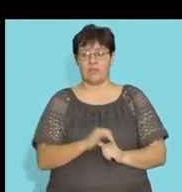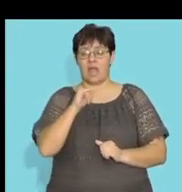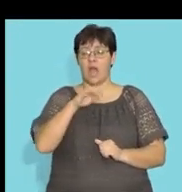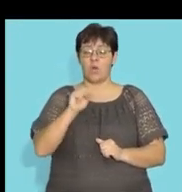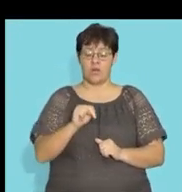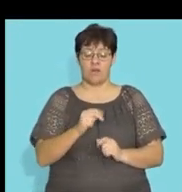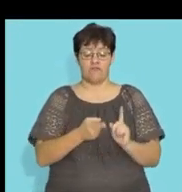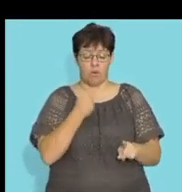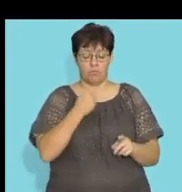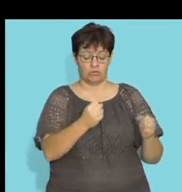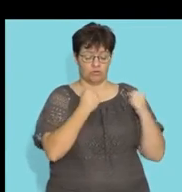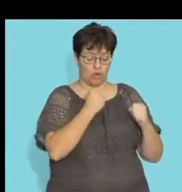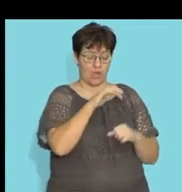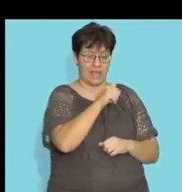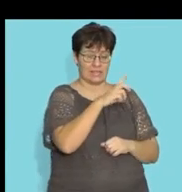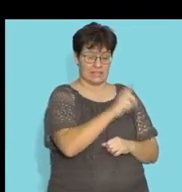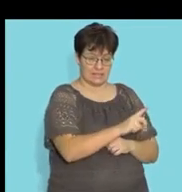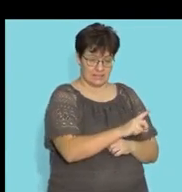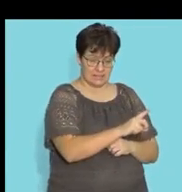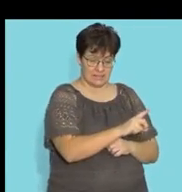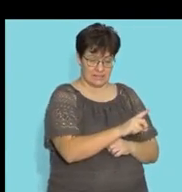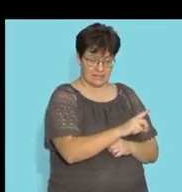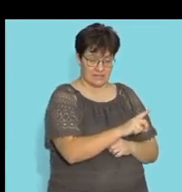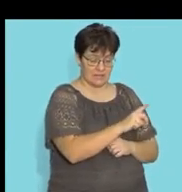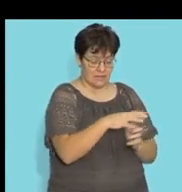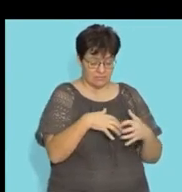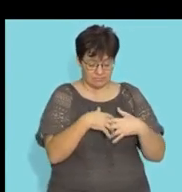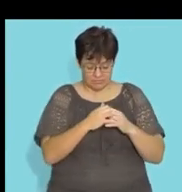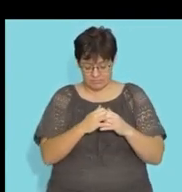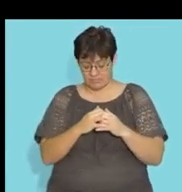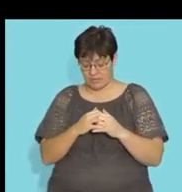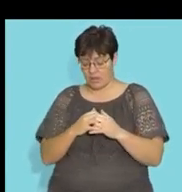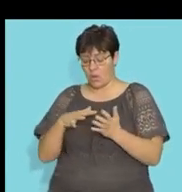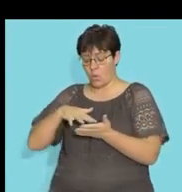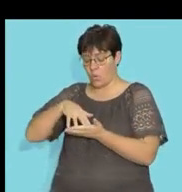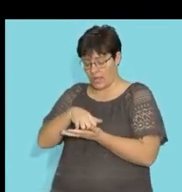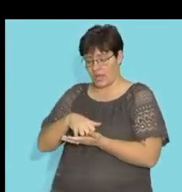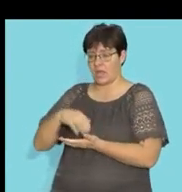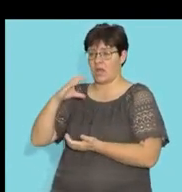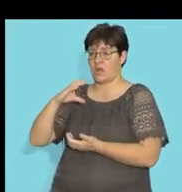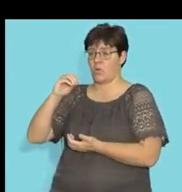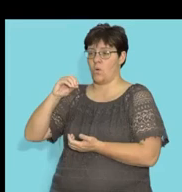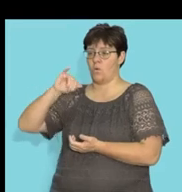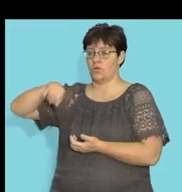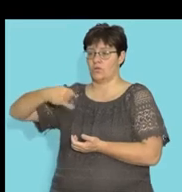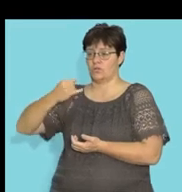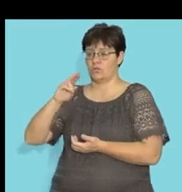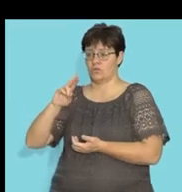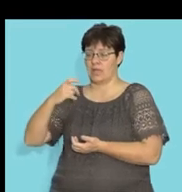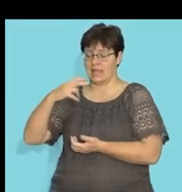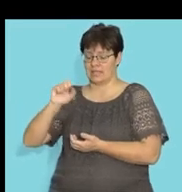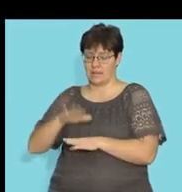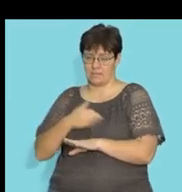Ions of a strong acid will form weak conjugate base, and it will